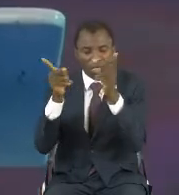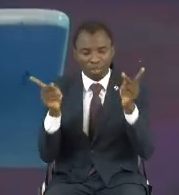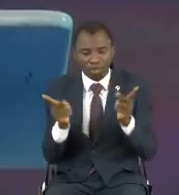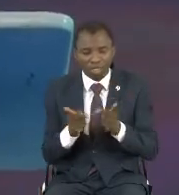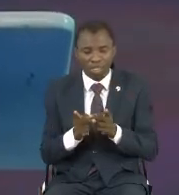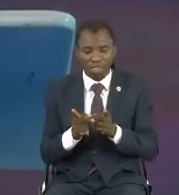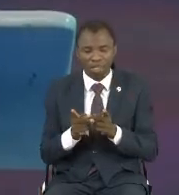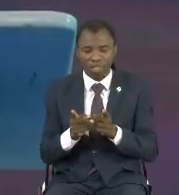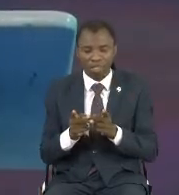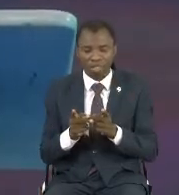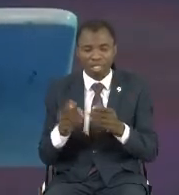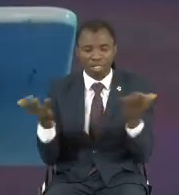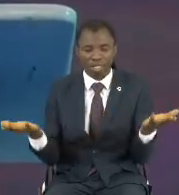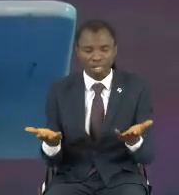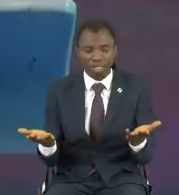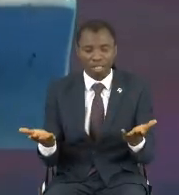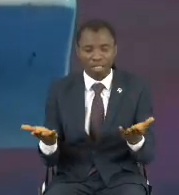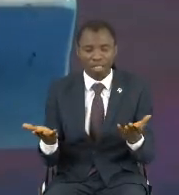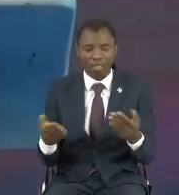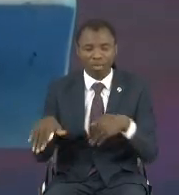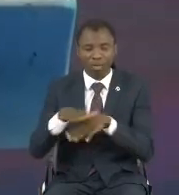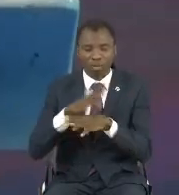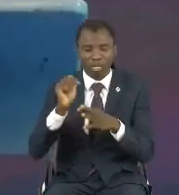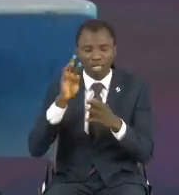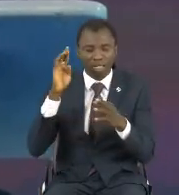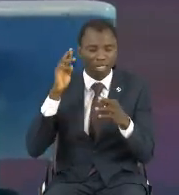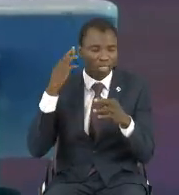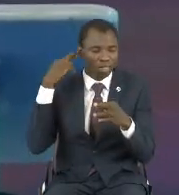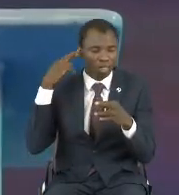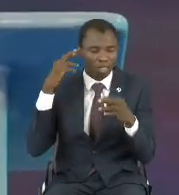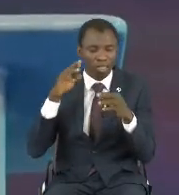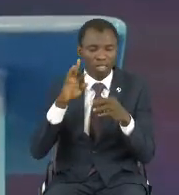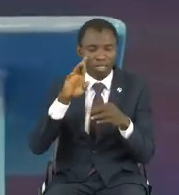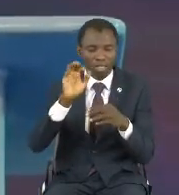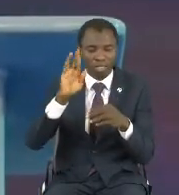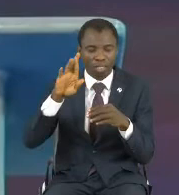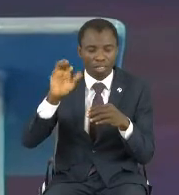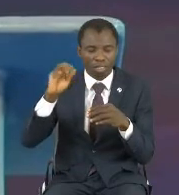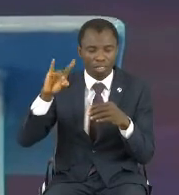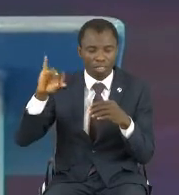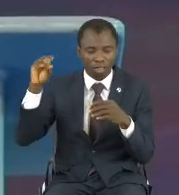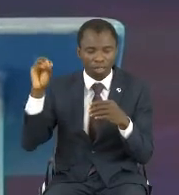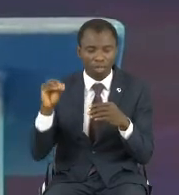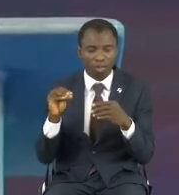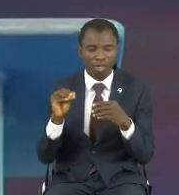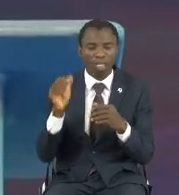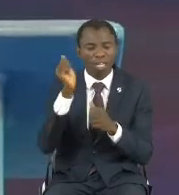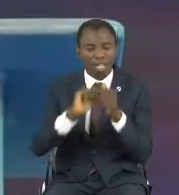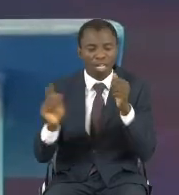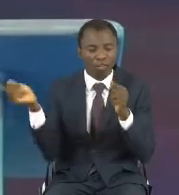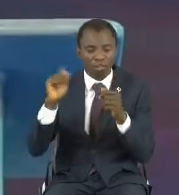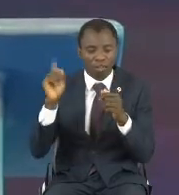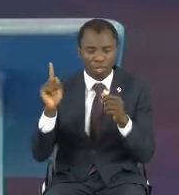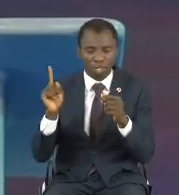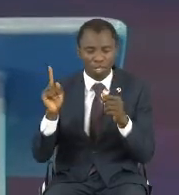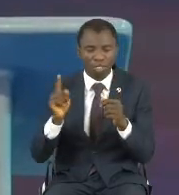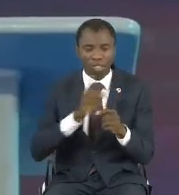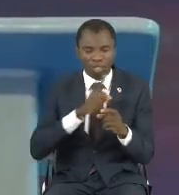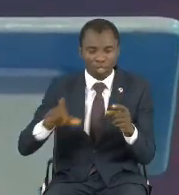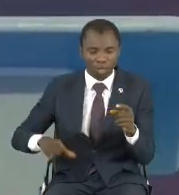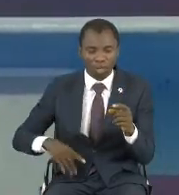place, here, over the radio, over television, online, YouTube, everywhere, Lord, I